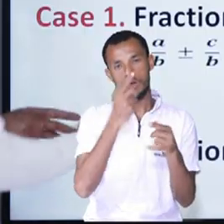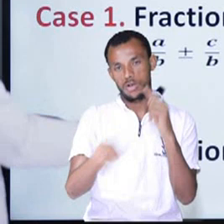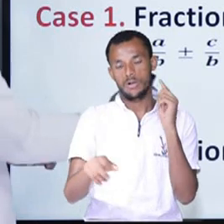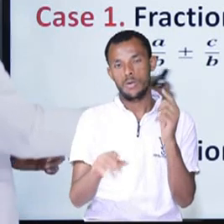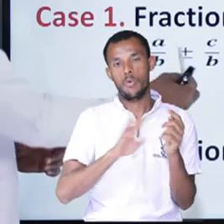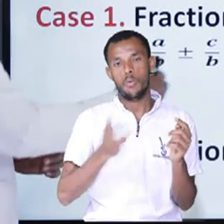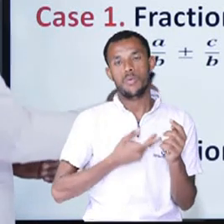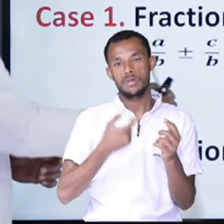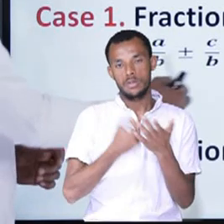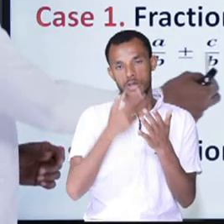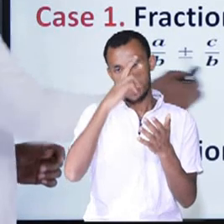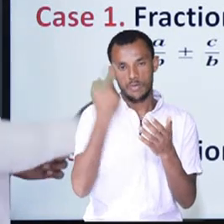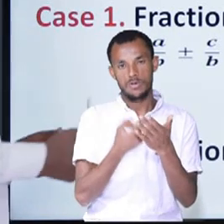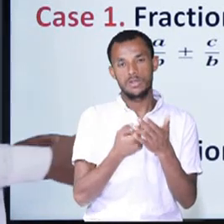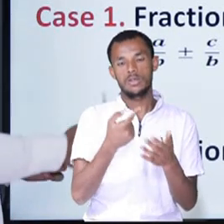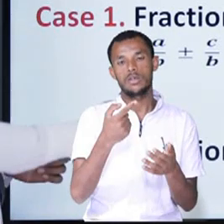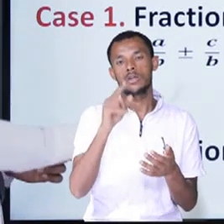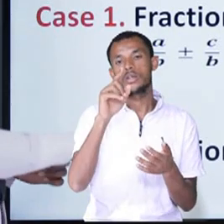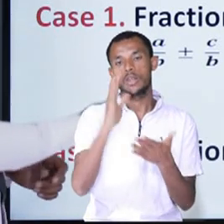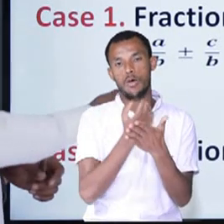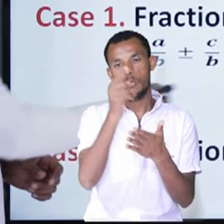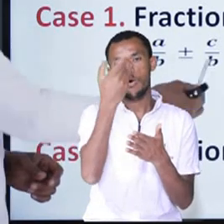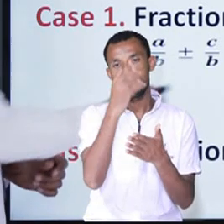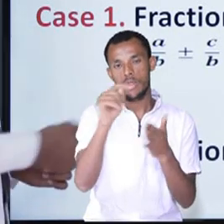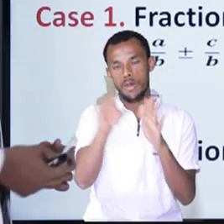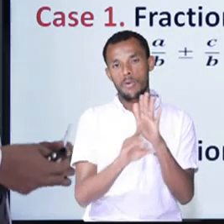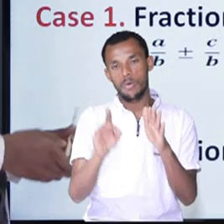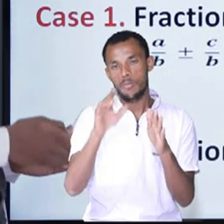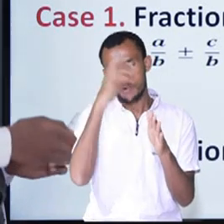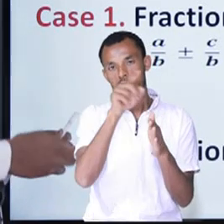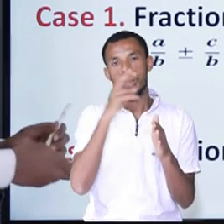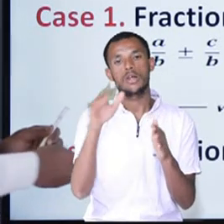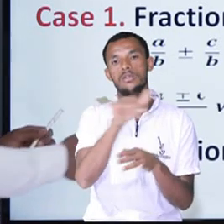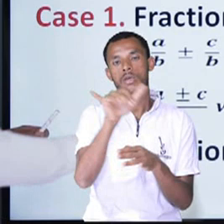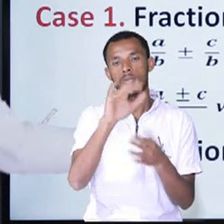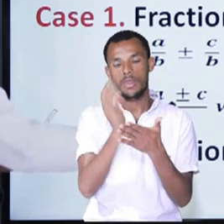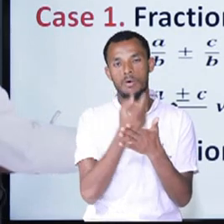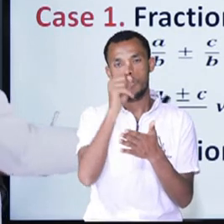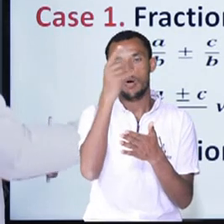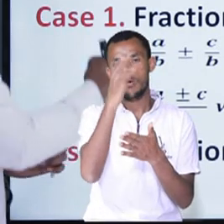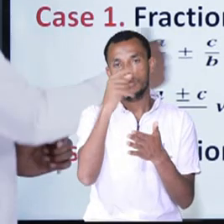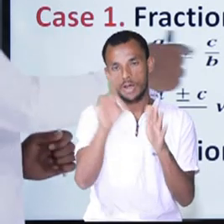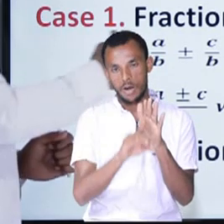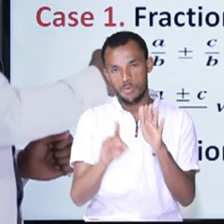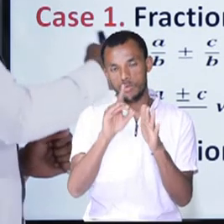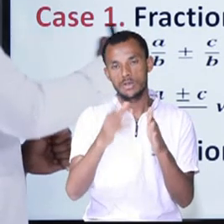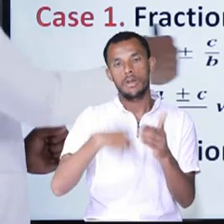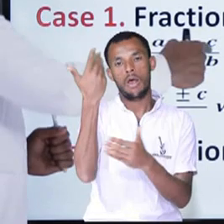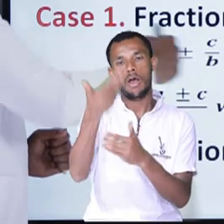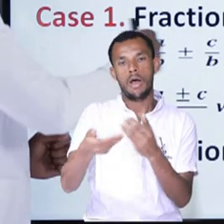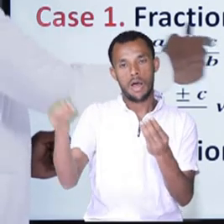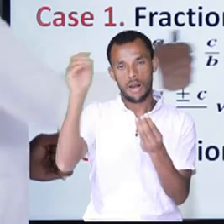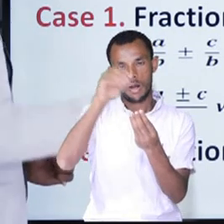Therefore, we, in the case of this, take one of the denominator because they are the same. Therefore, taking one of the denominator, then